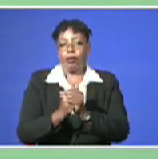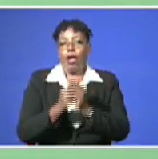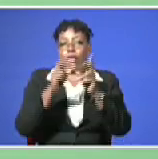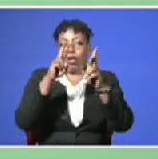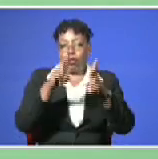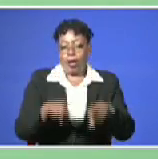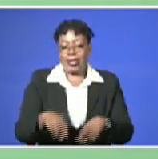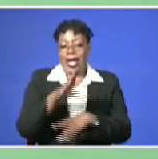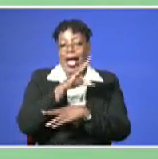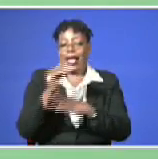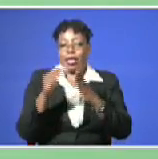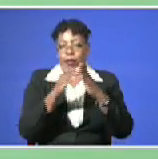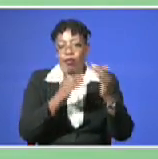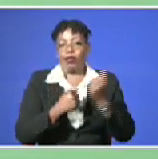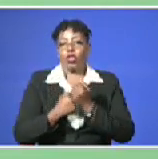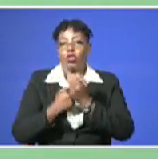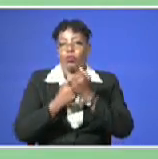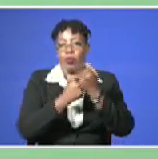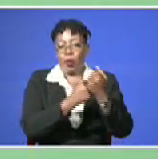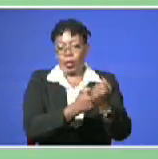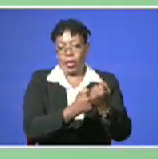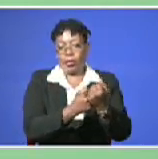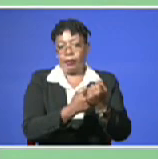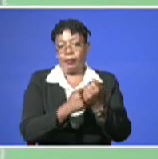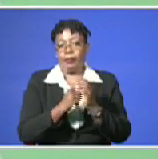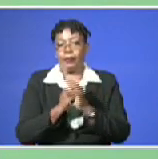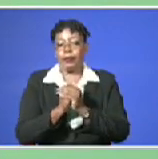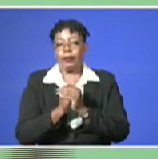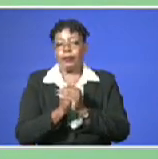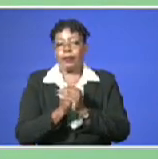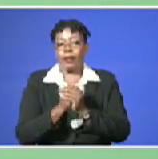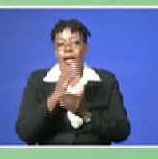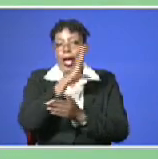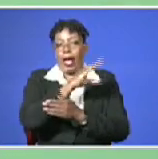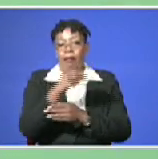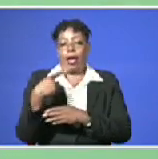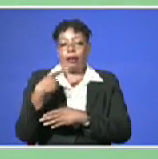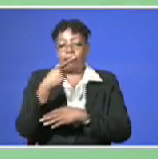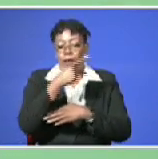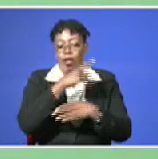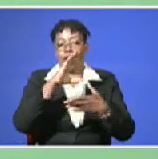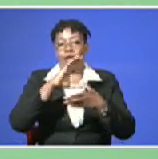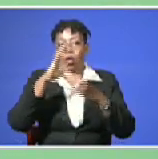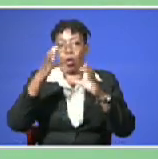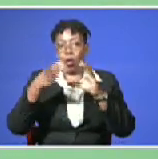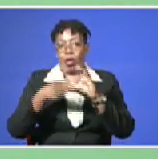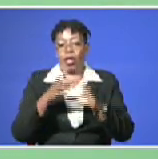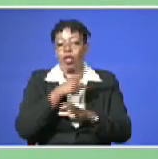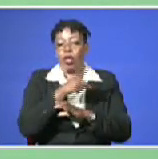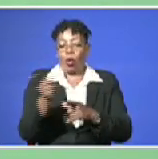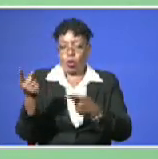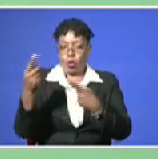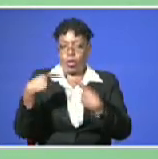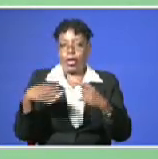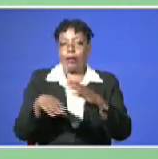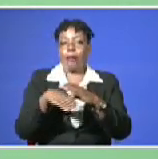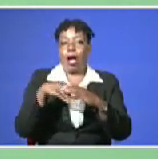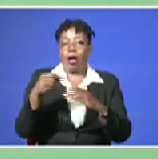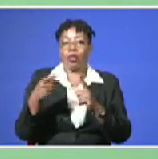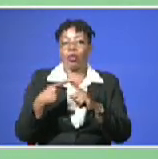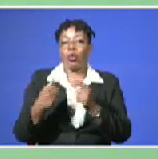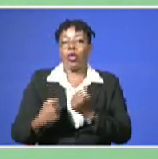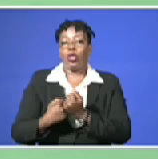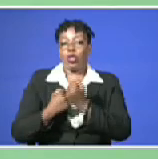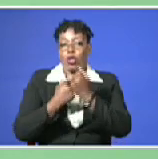residents in the community for supporting the initiative, and to my parliamentary colleagues, those of you who came out to